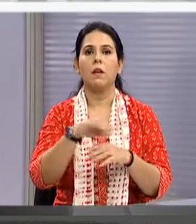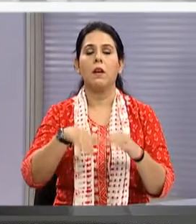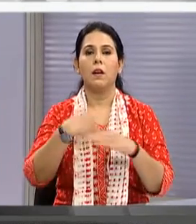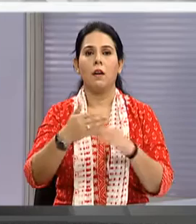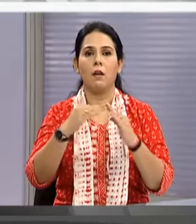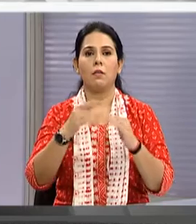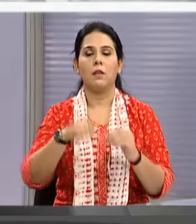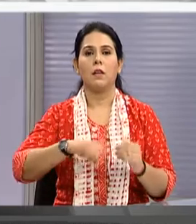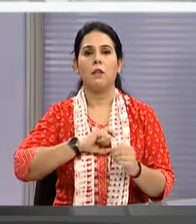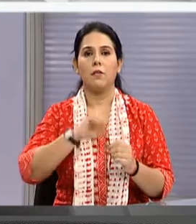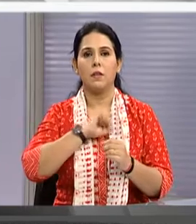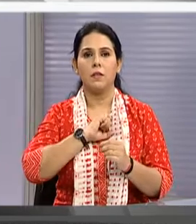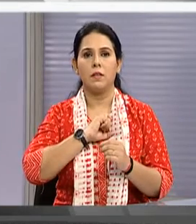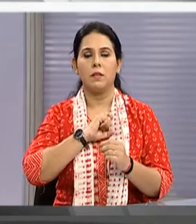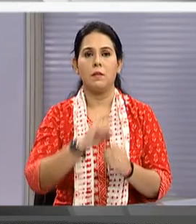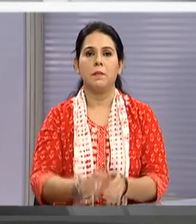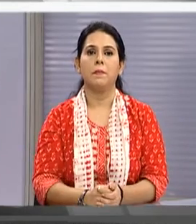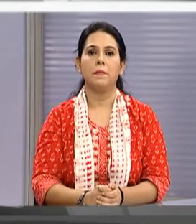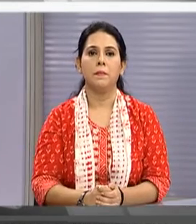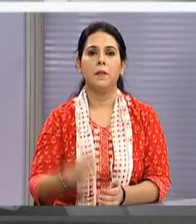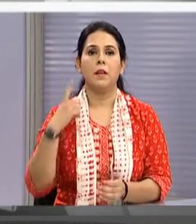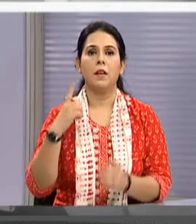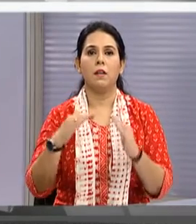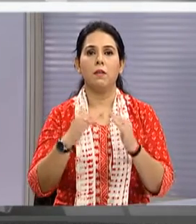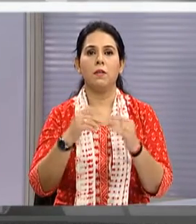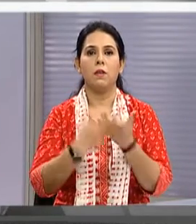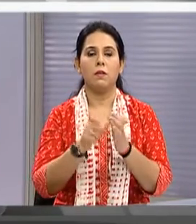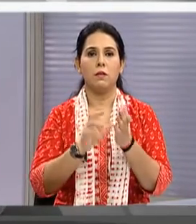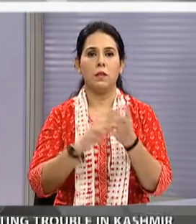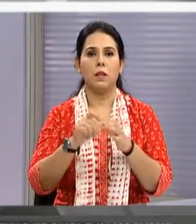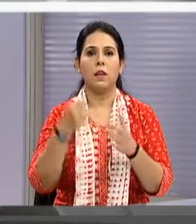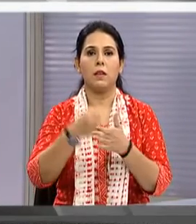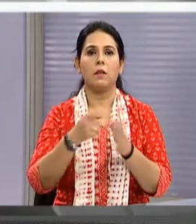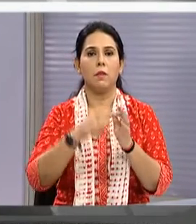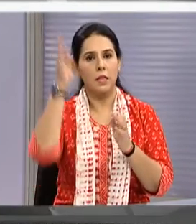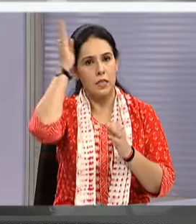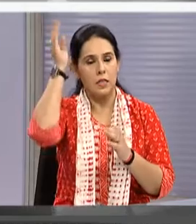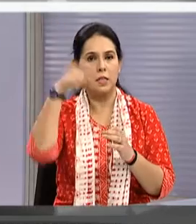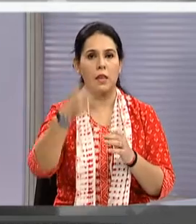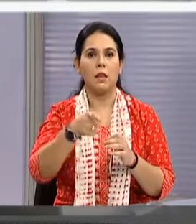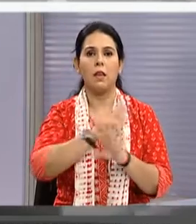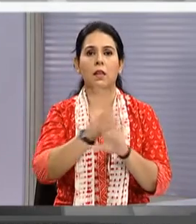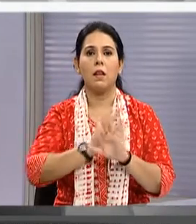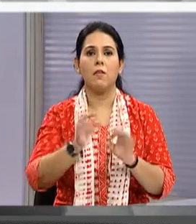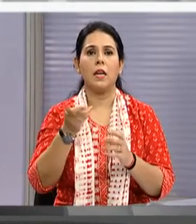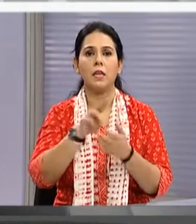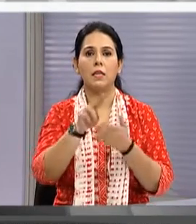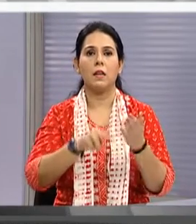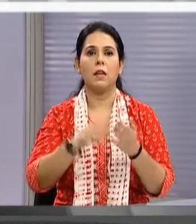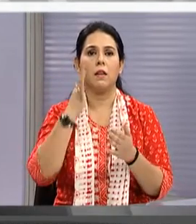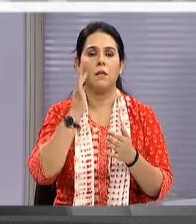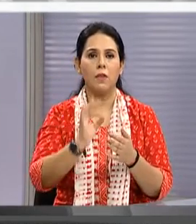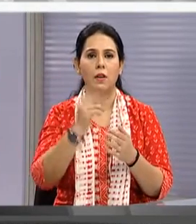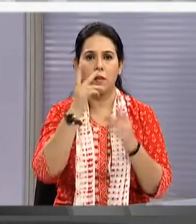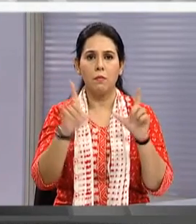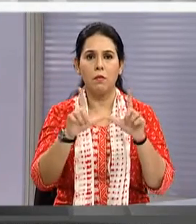after taking the House in confidence. Leader of the House Arun Jaitley attacked Pakistan, saying it has never reconciled